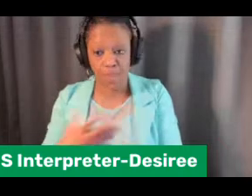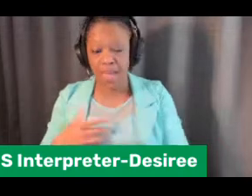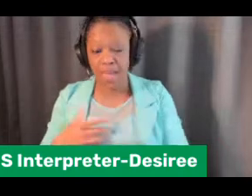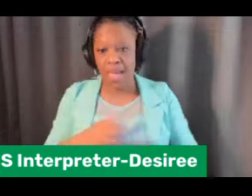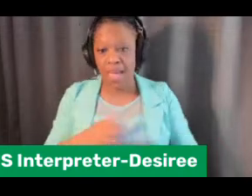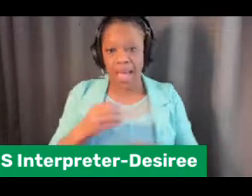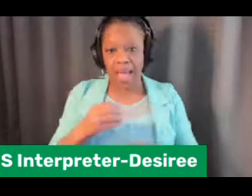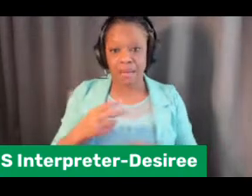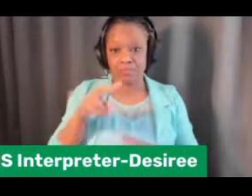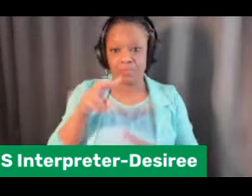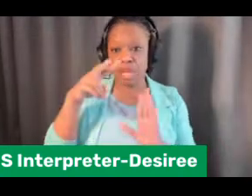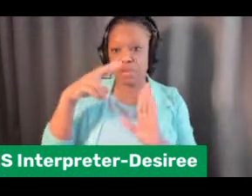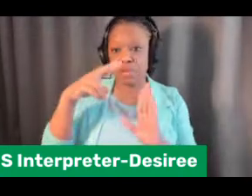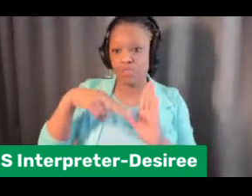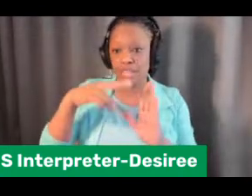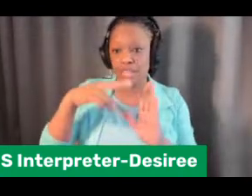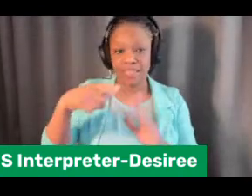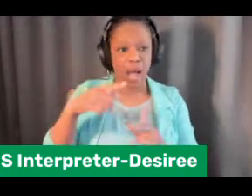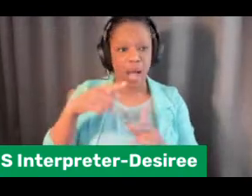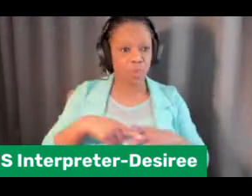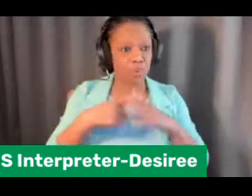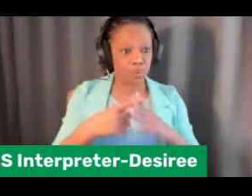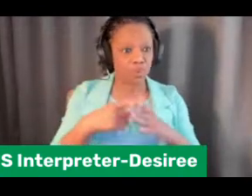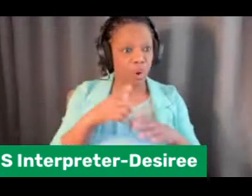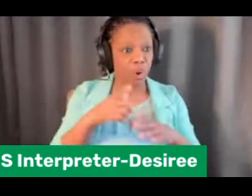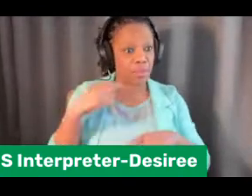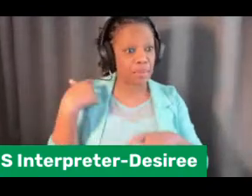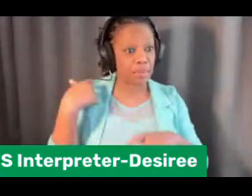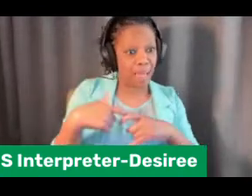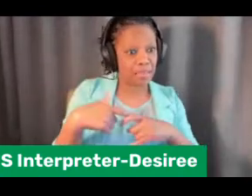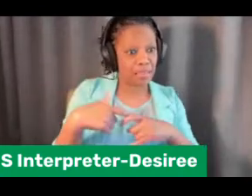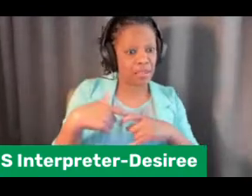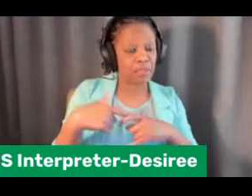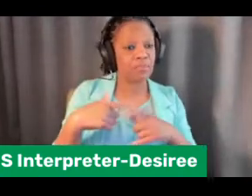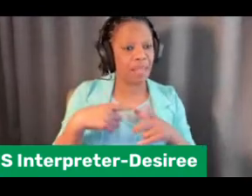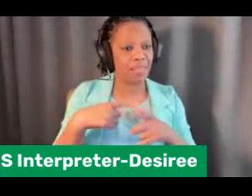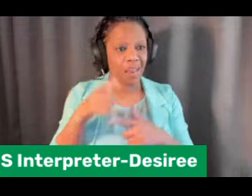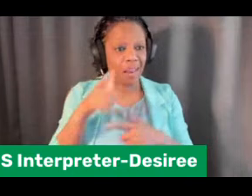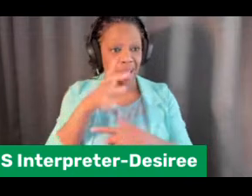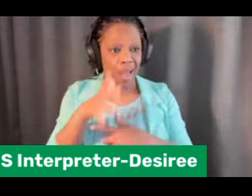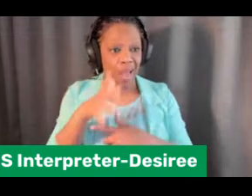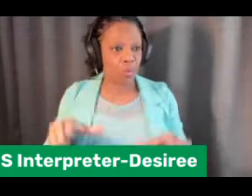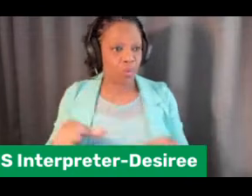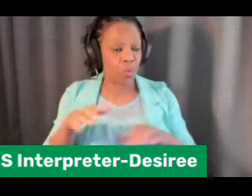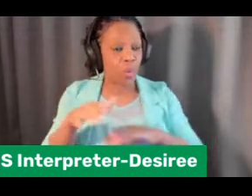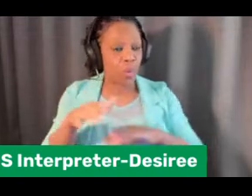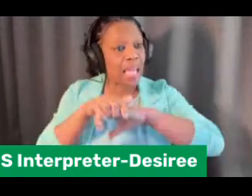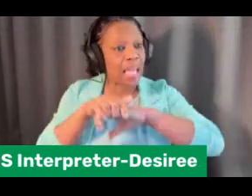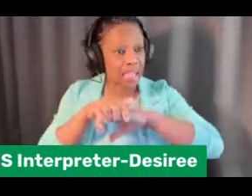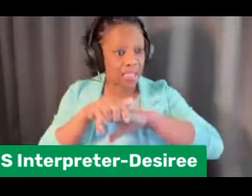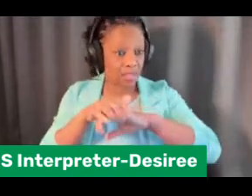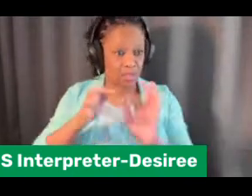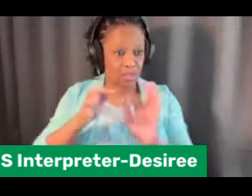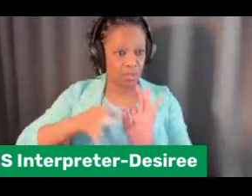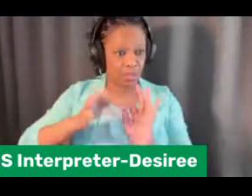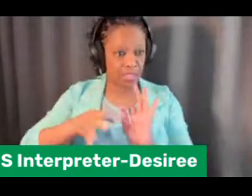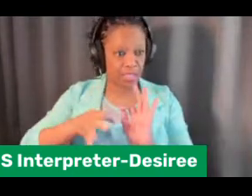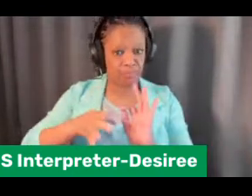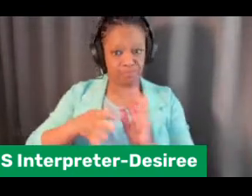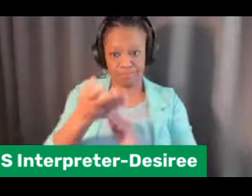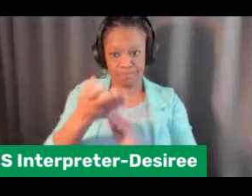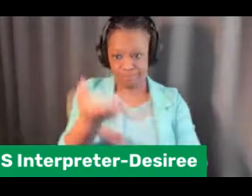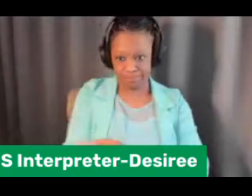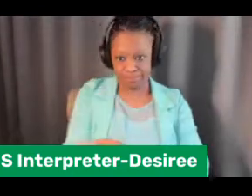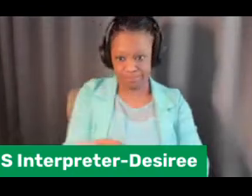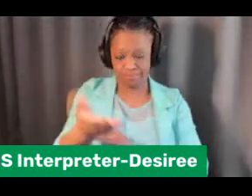follows. I'll start in Spanish and I will do the English interpretation following. Tu eres mi otro yo. Si